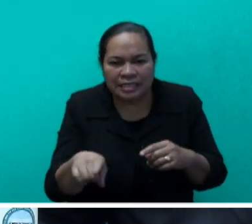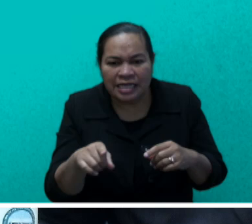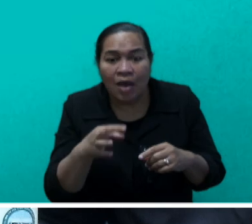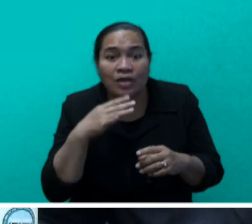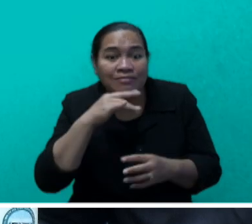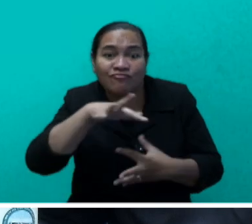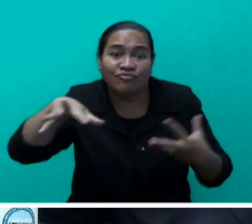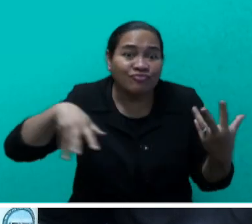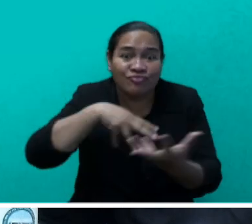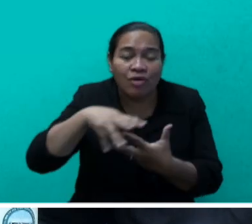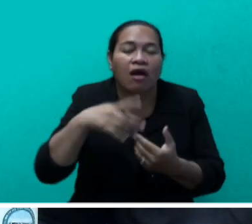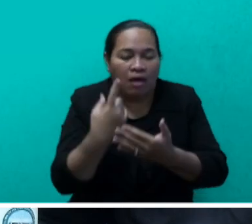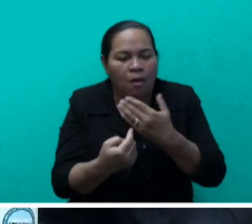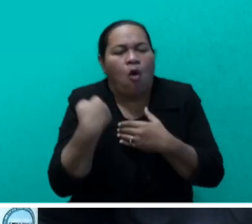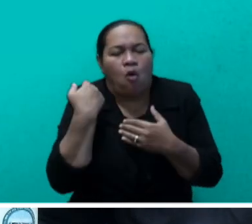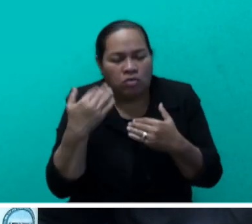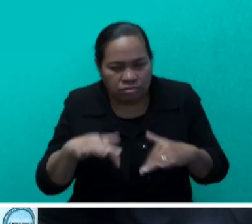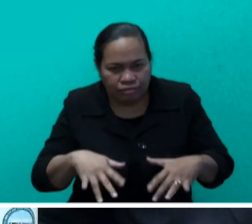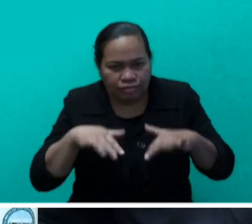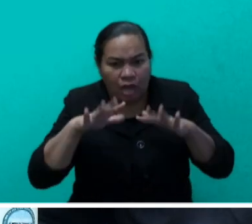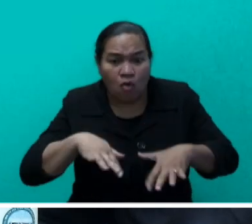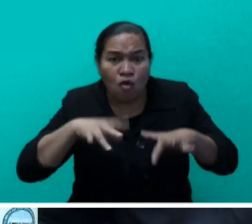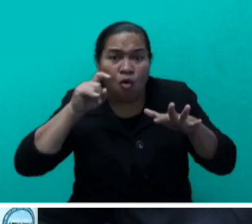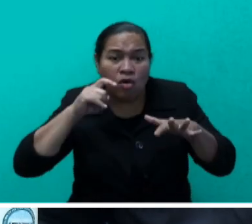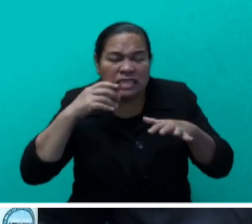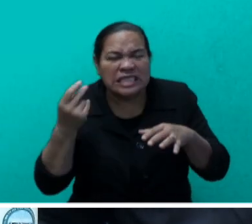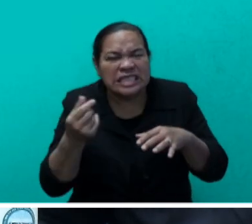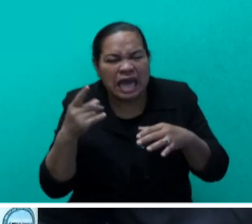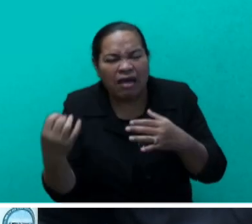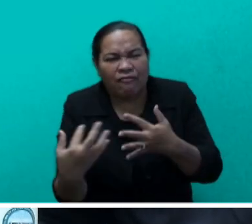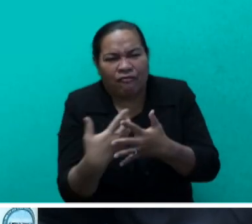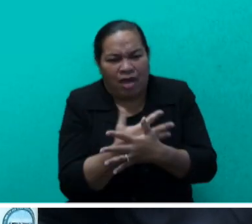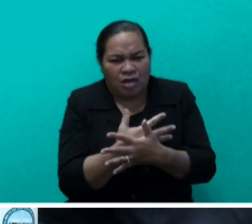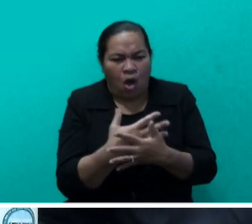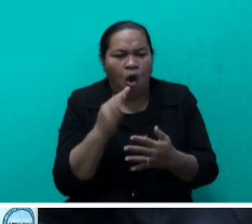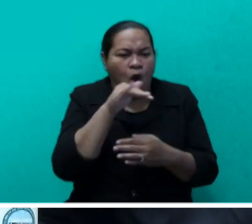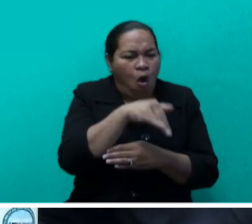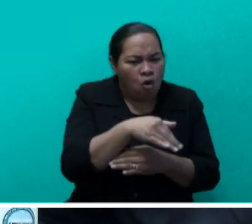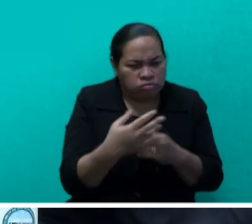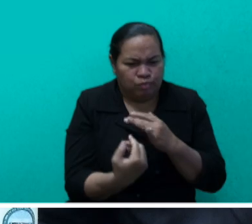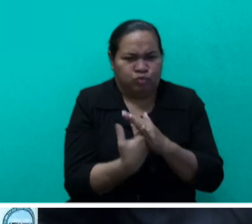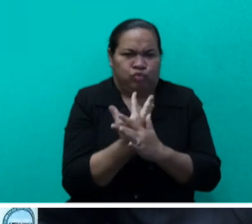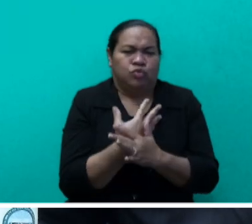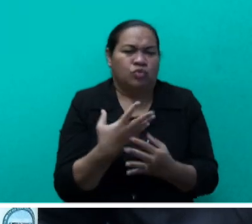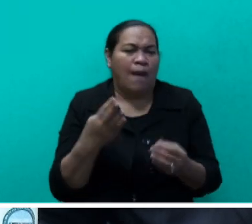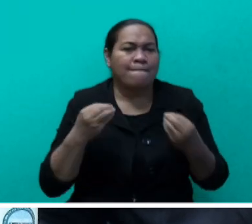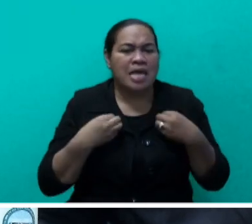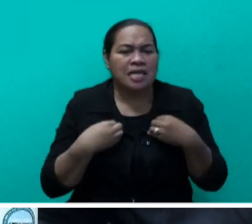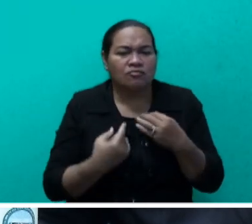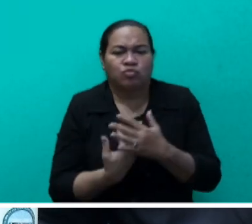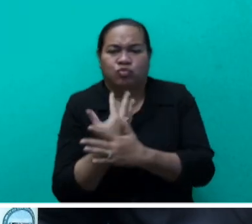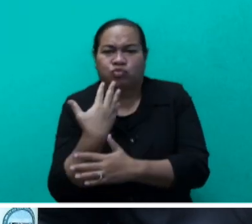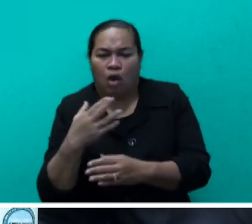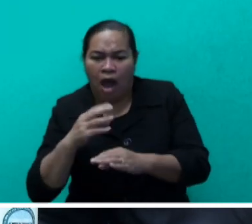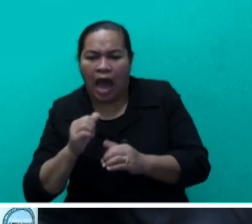cyclones. Floodwaters usually affect homes, businesses, and agricultural land,